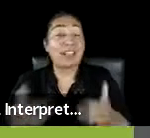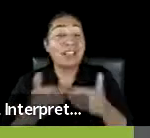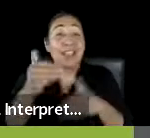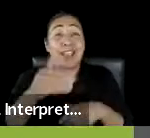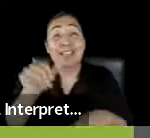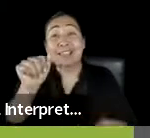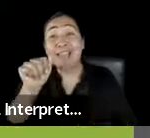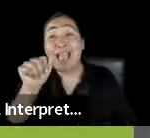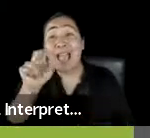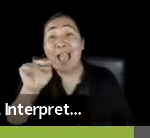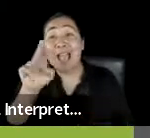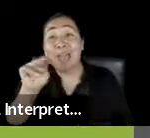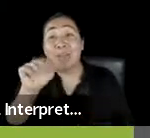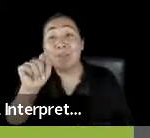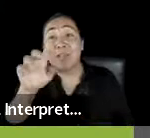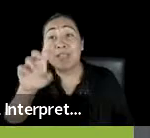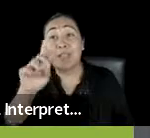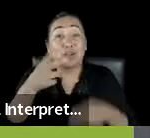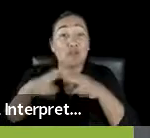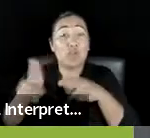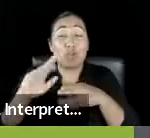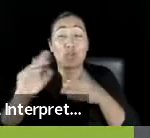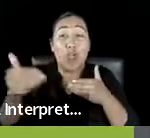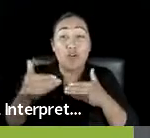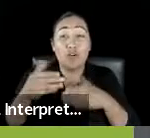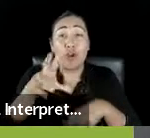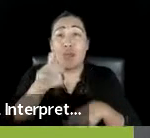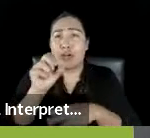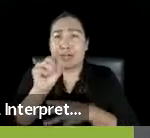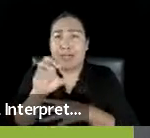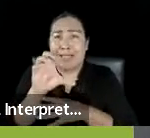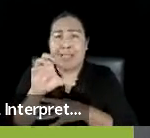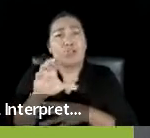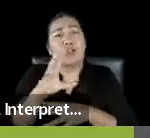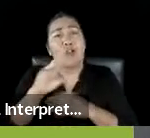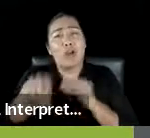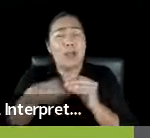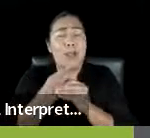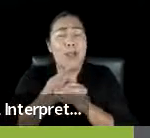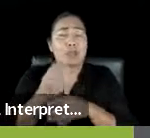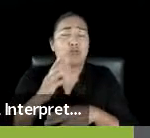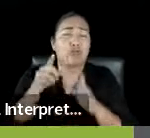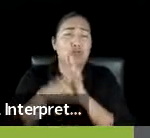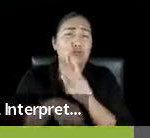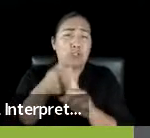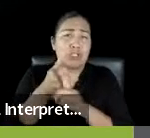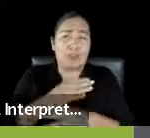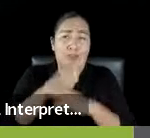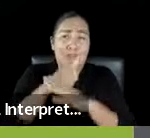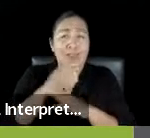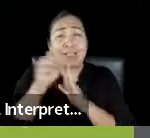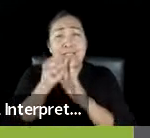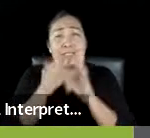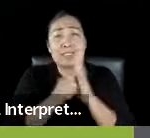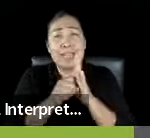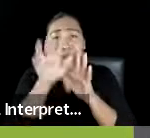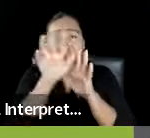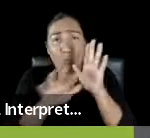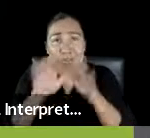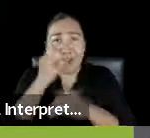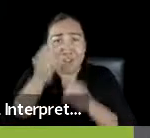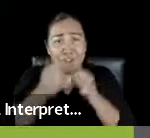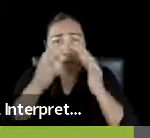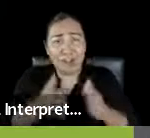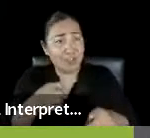our youth to create 30-second animated short films about suicide prevention. You see the statewide finalists on the screen, and